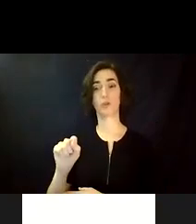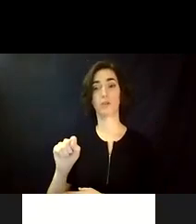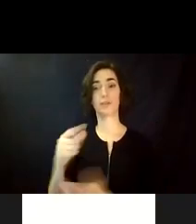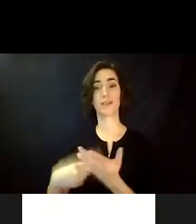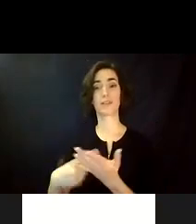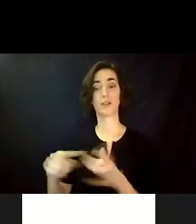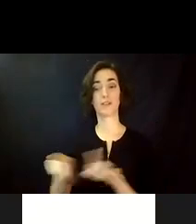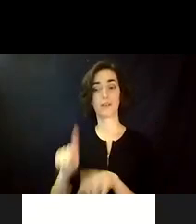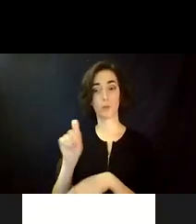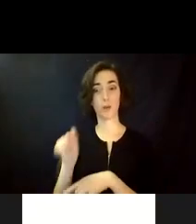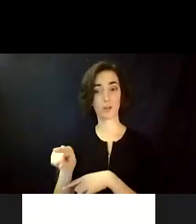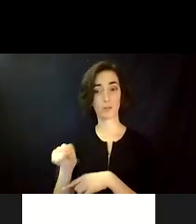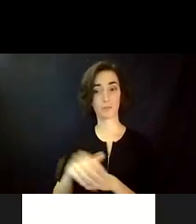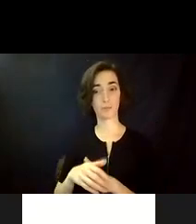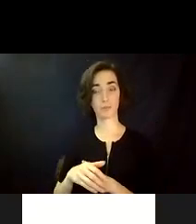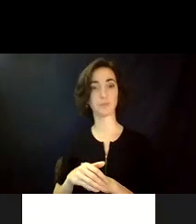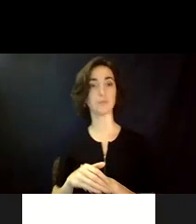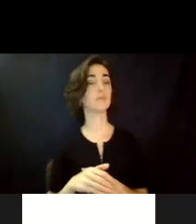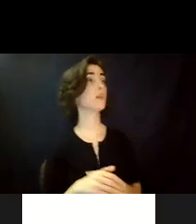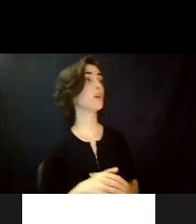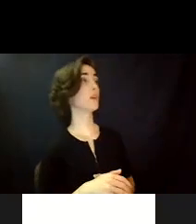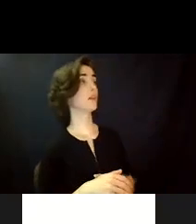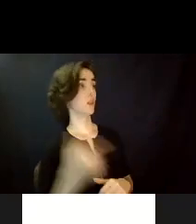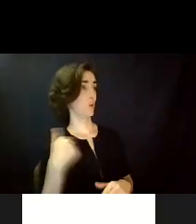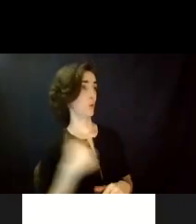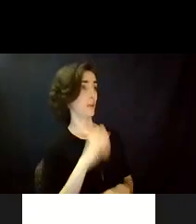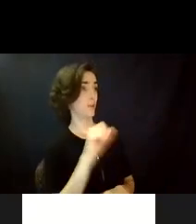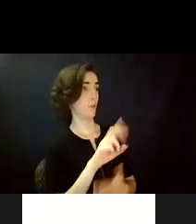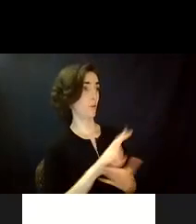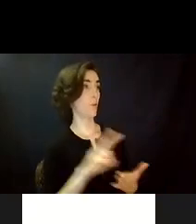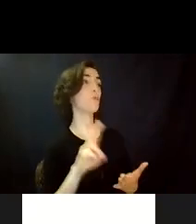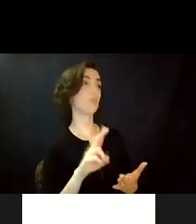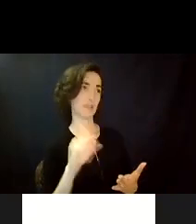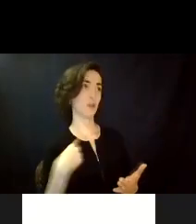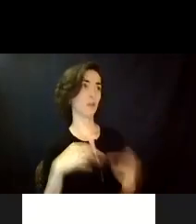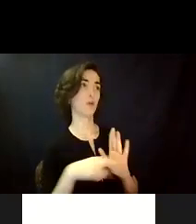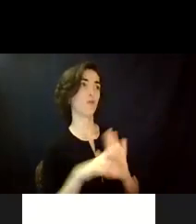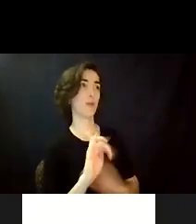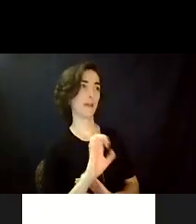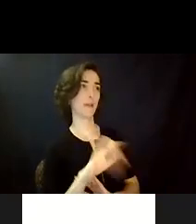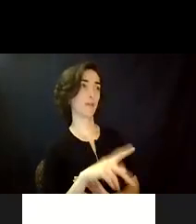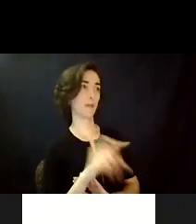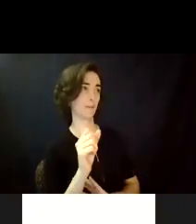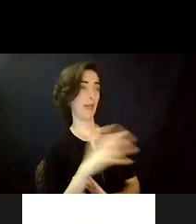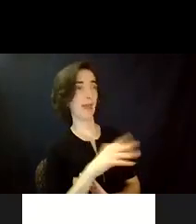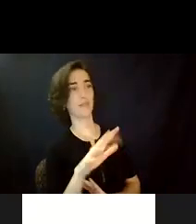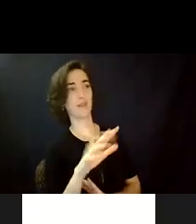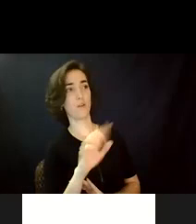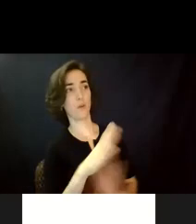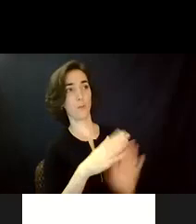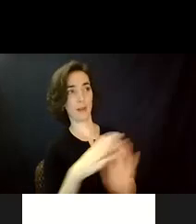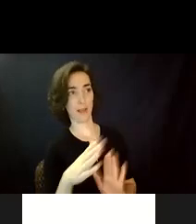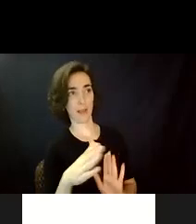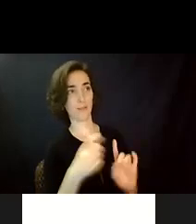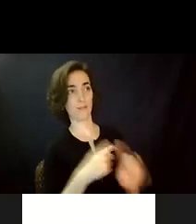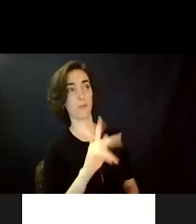question? For us at Southern, yes, we do review the IEPs and 504 plans from the